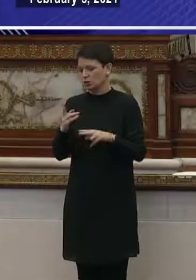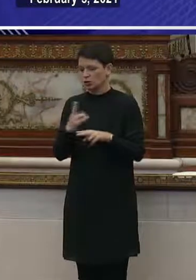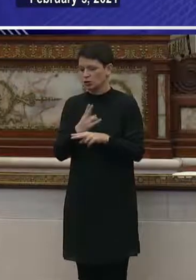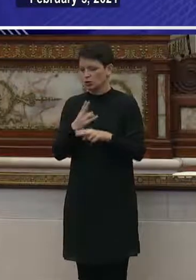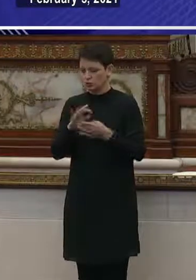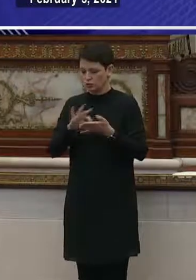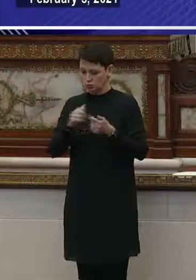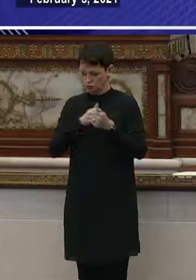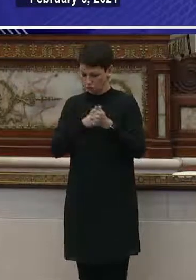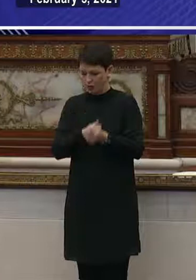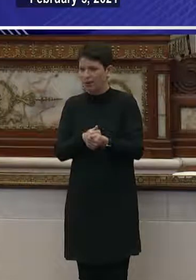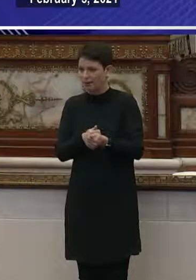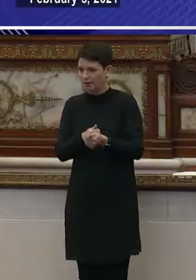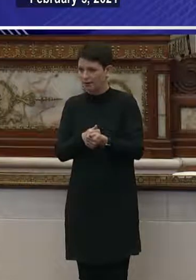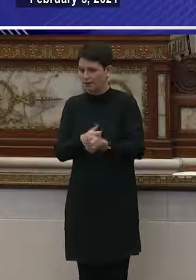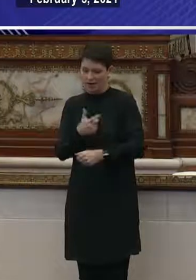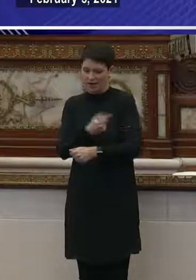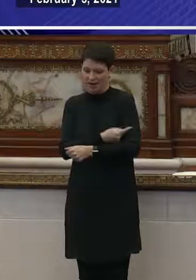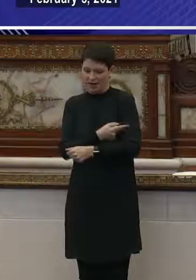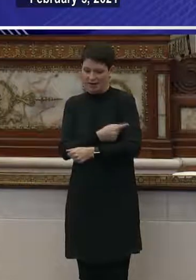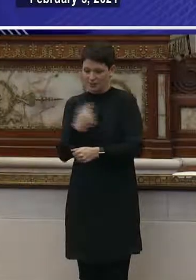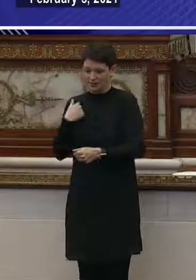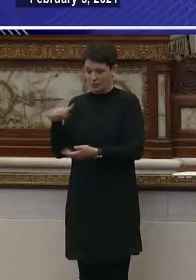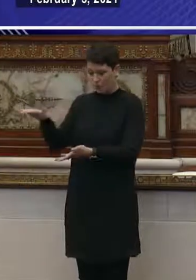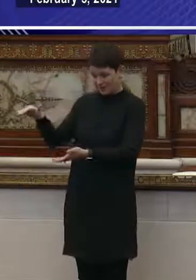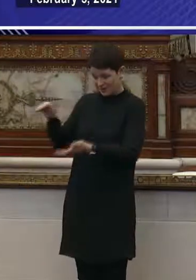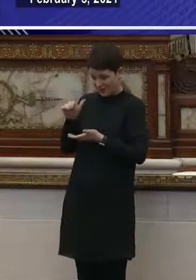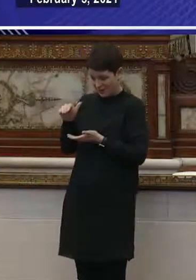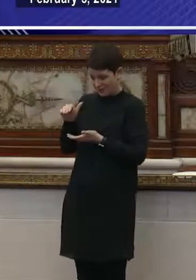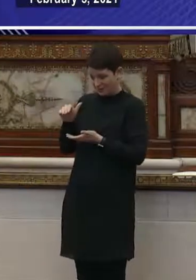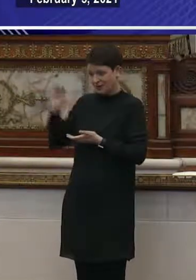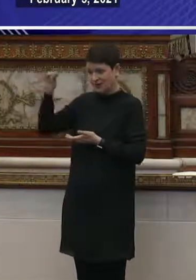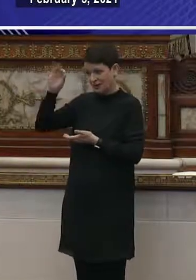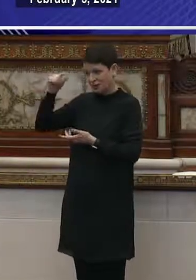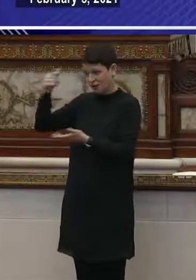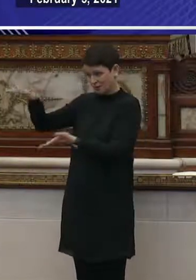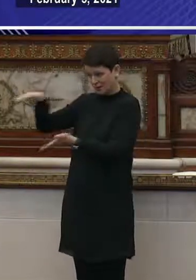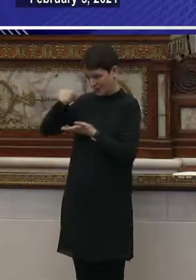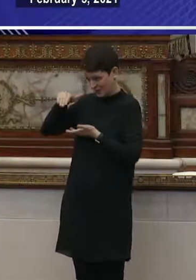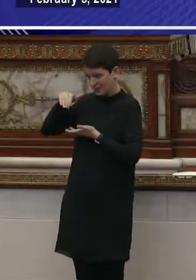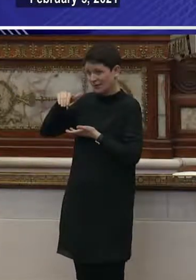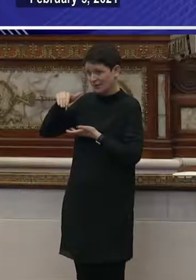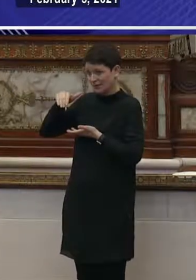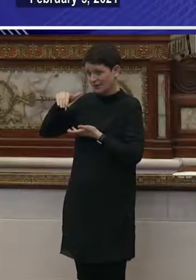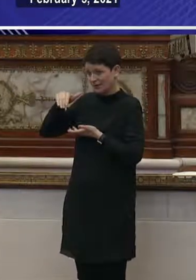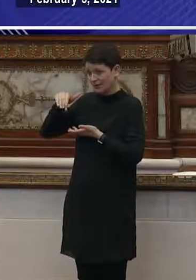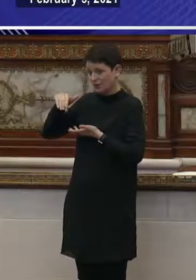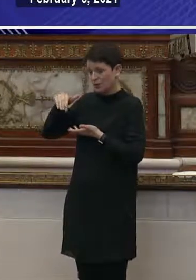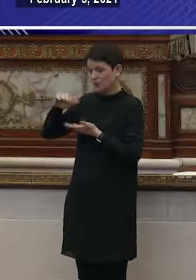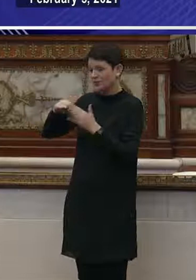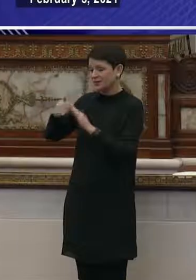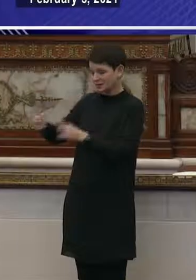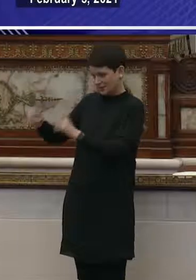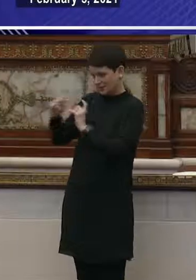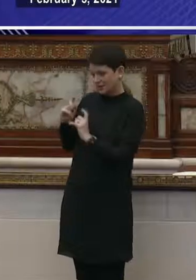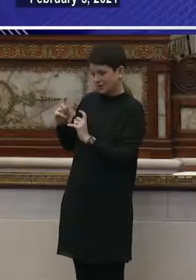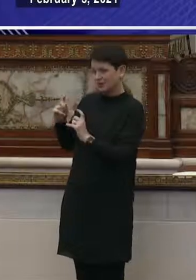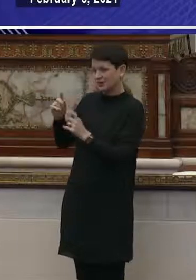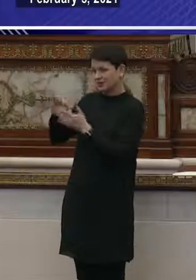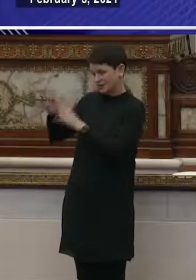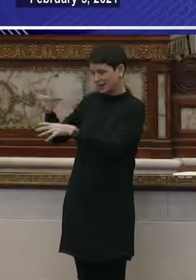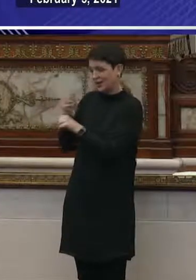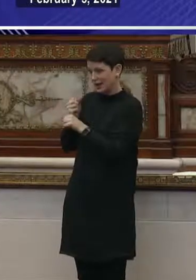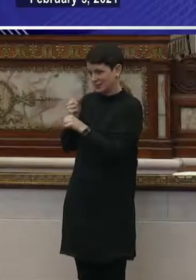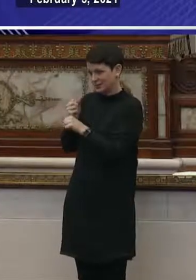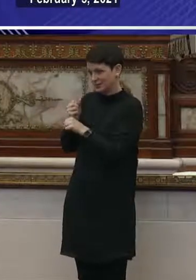to track the vaccines that we receive from the federal government, or that the providers in the city receive at